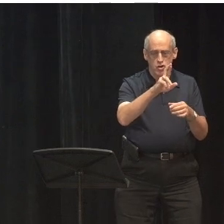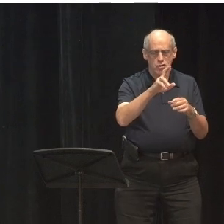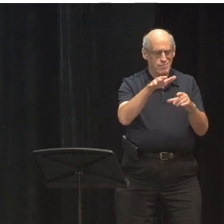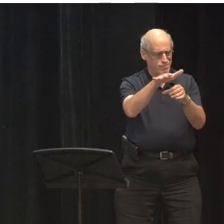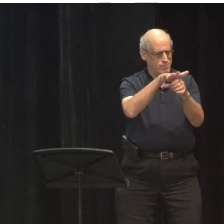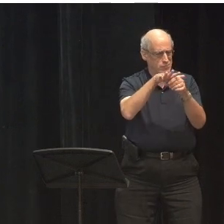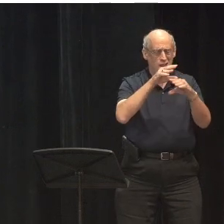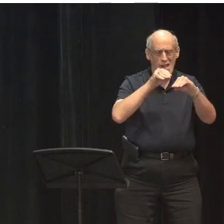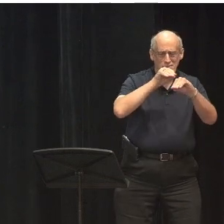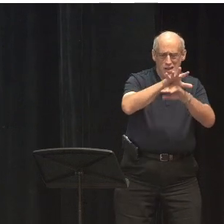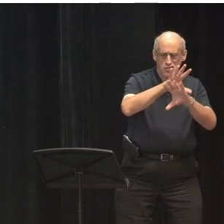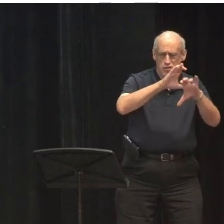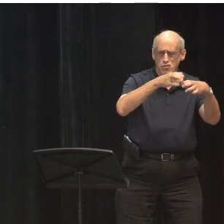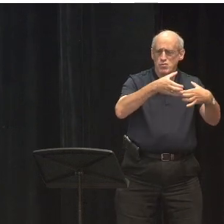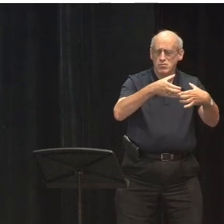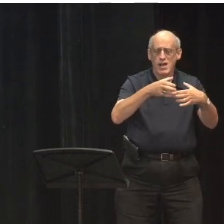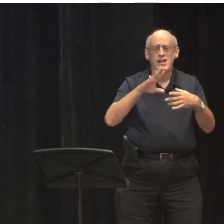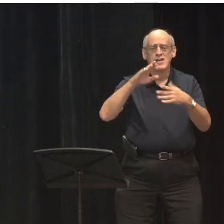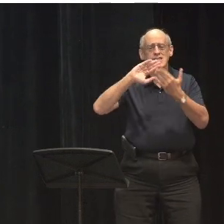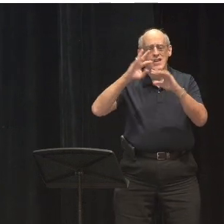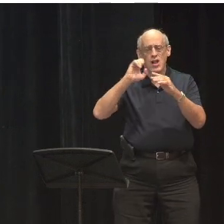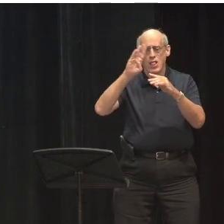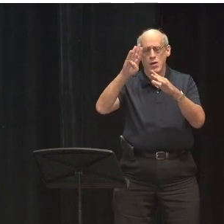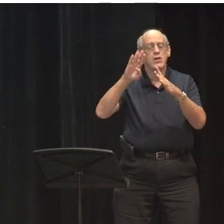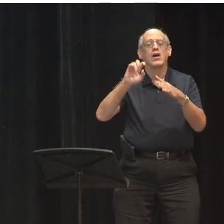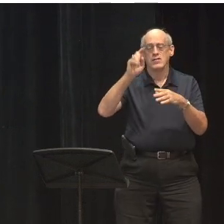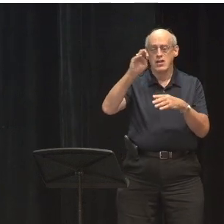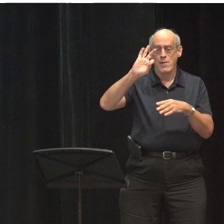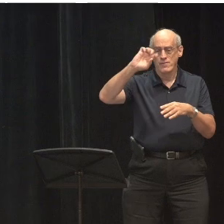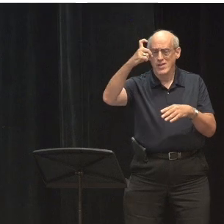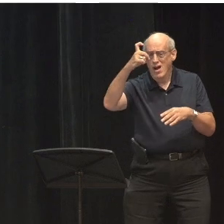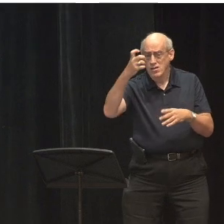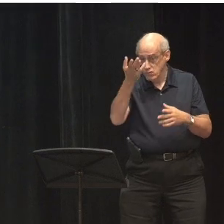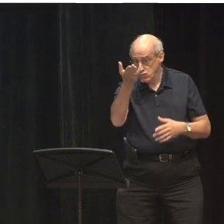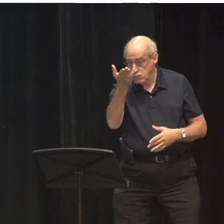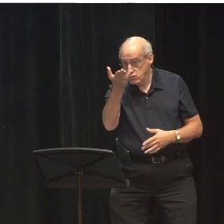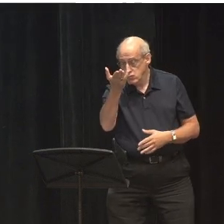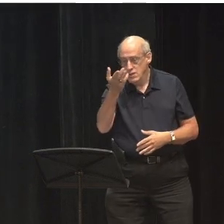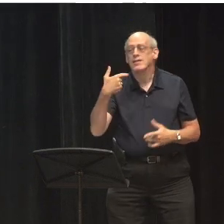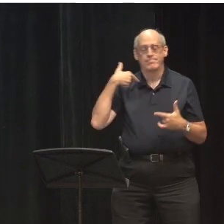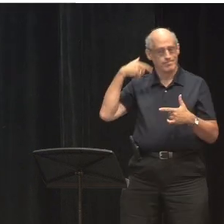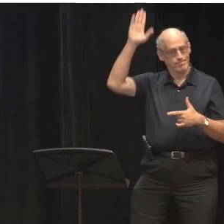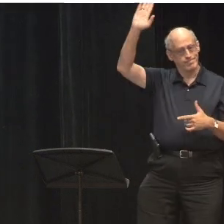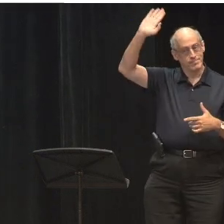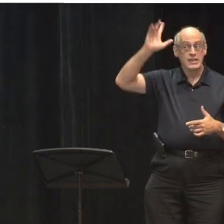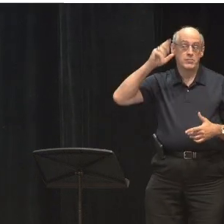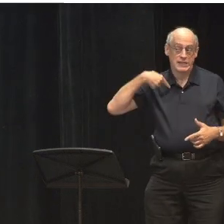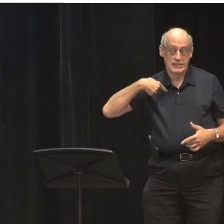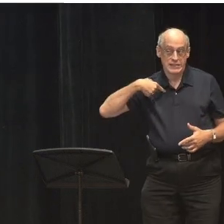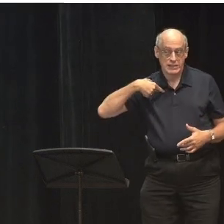Committee, the City Club of New York. Tom Fox, are you available online? I am here. Can you hear